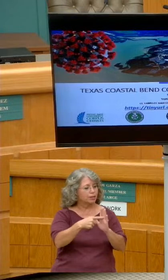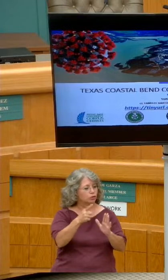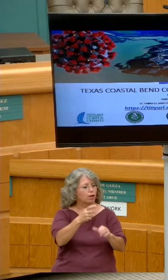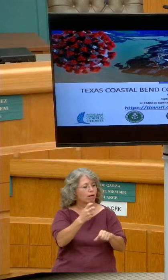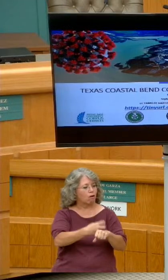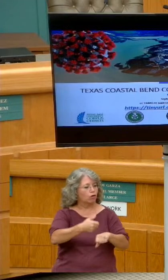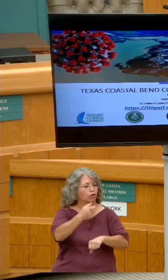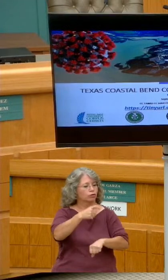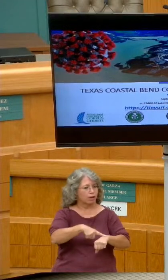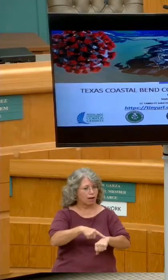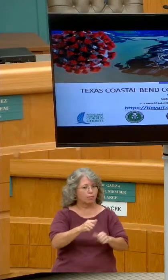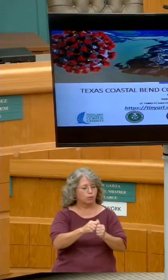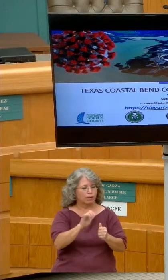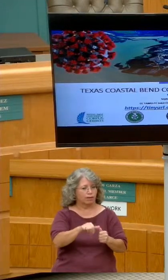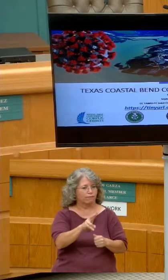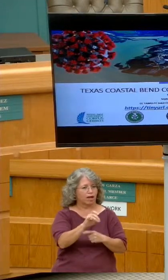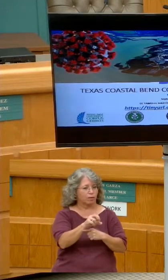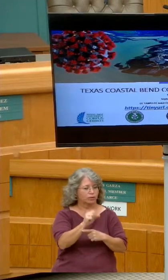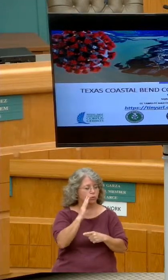recover.